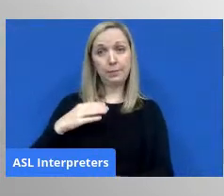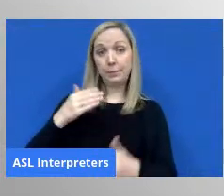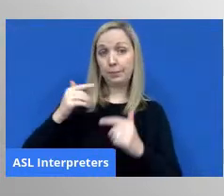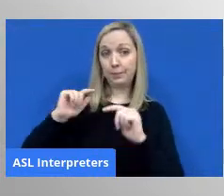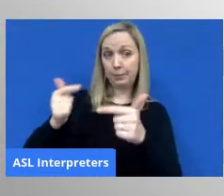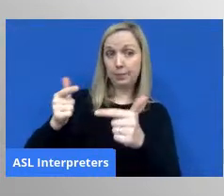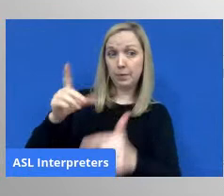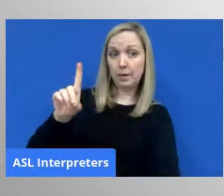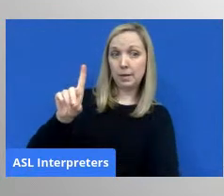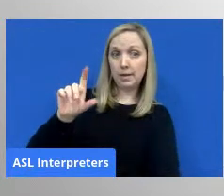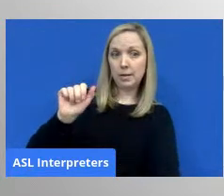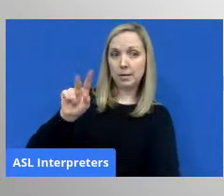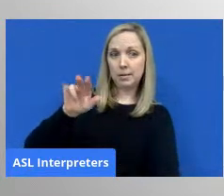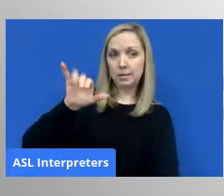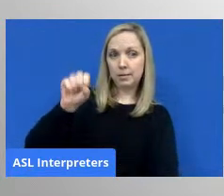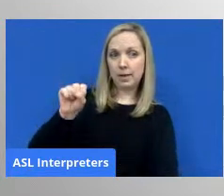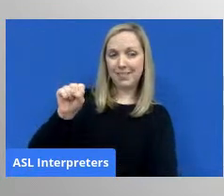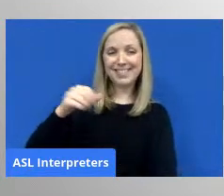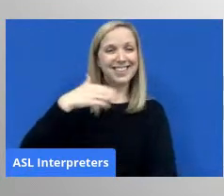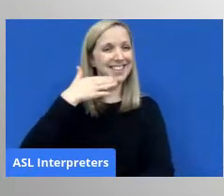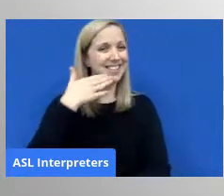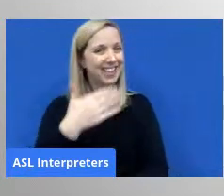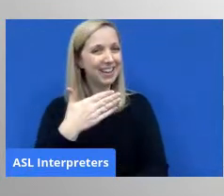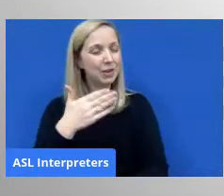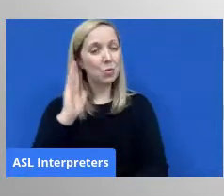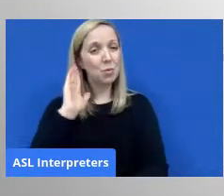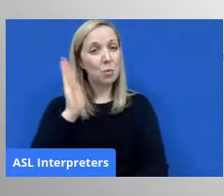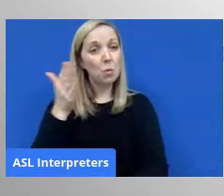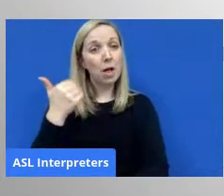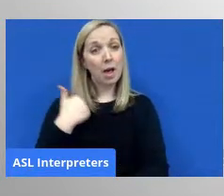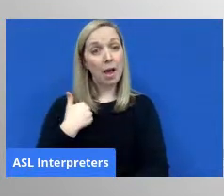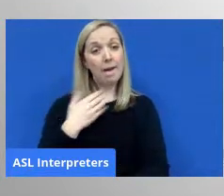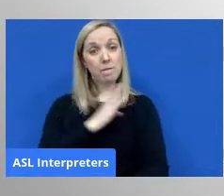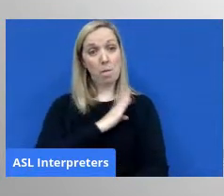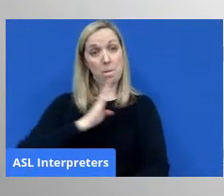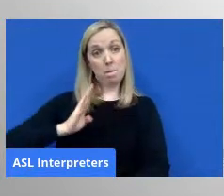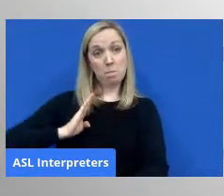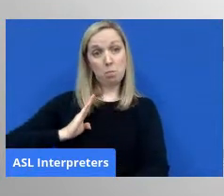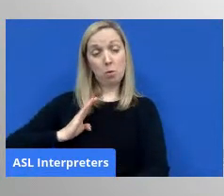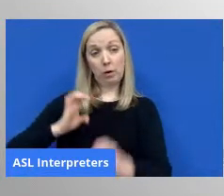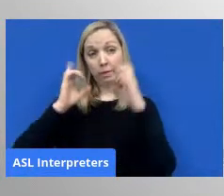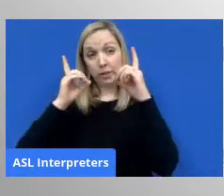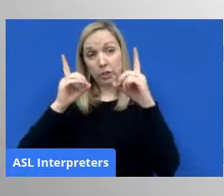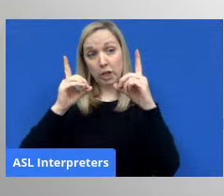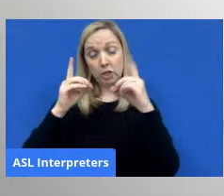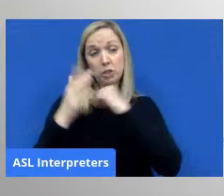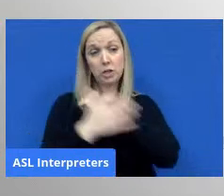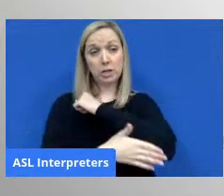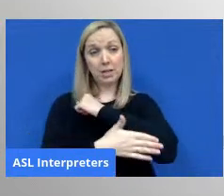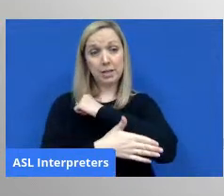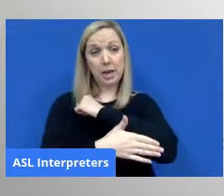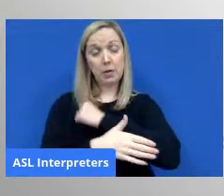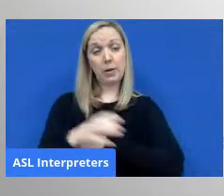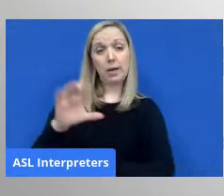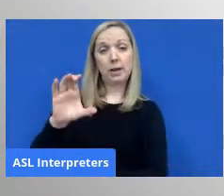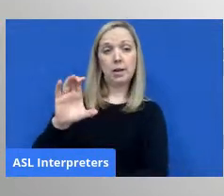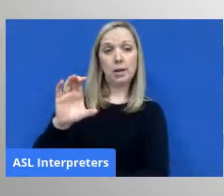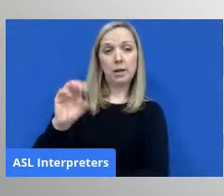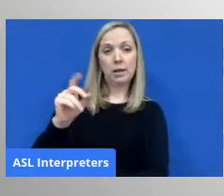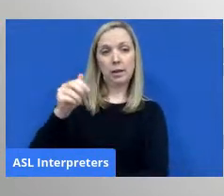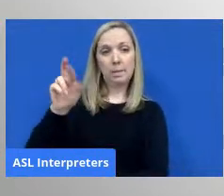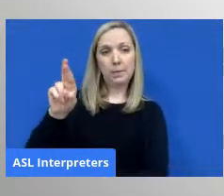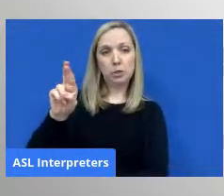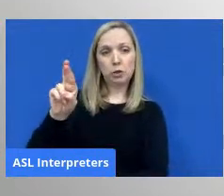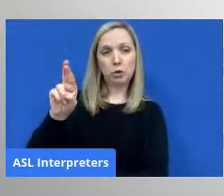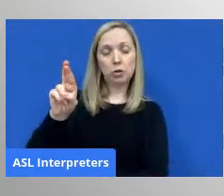There will be a Board of Education County Commission retreat I like the word retreat better than meeting because we have so